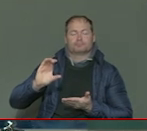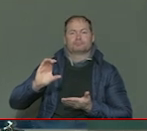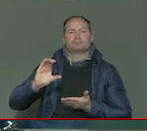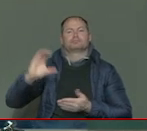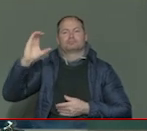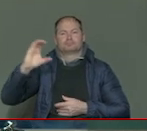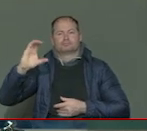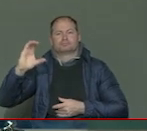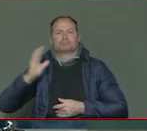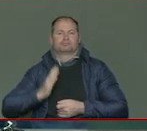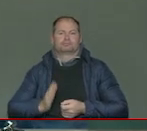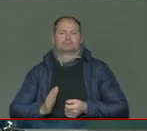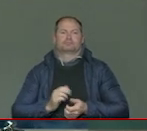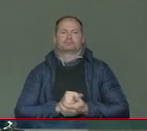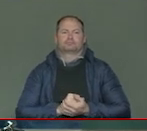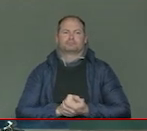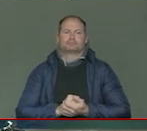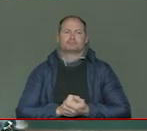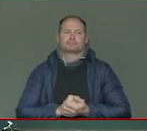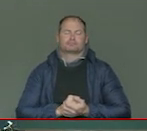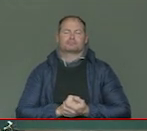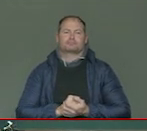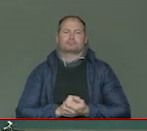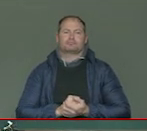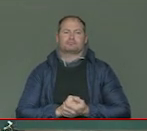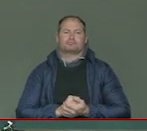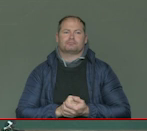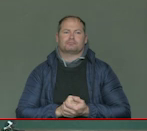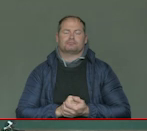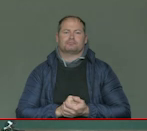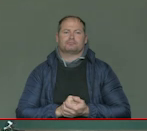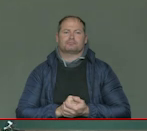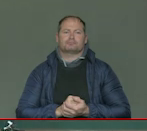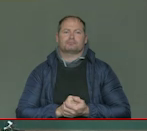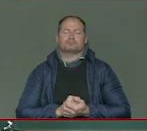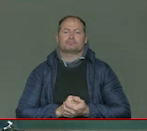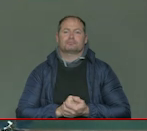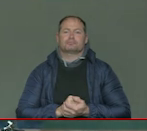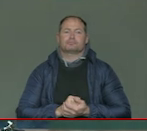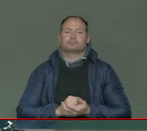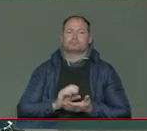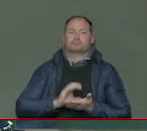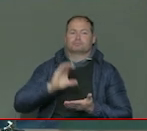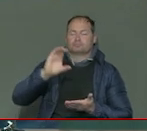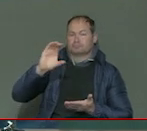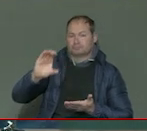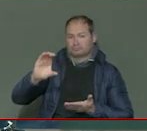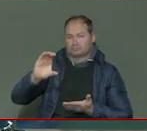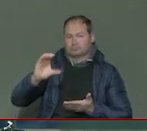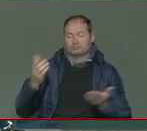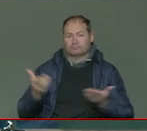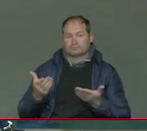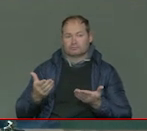take it out and we put it on the credit side. The outstanding deposit must be on